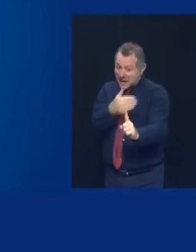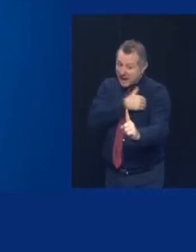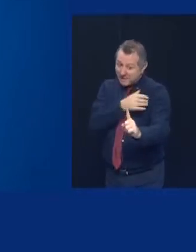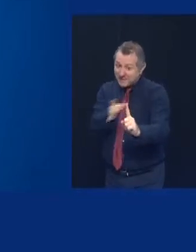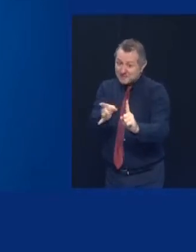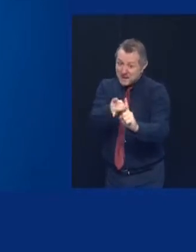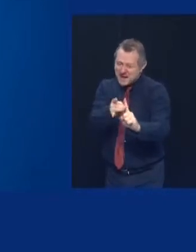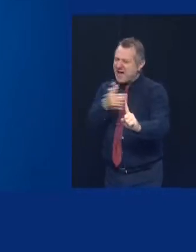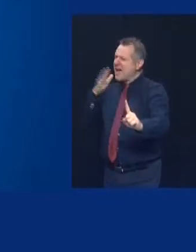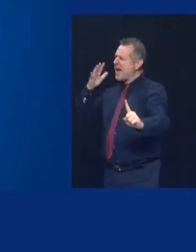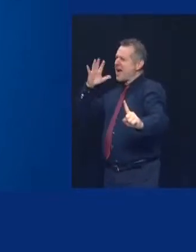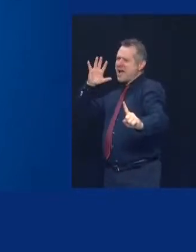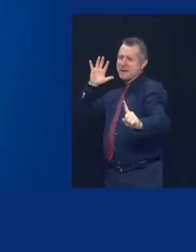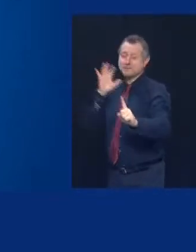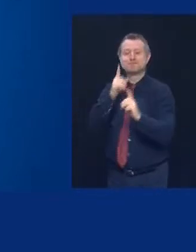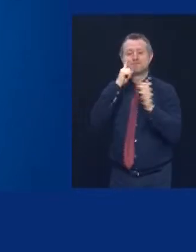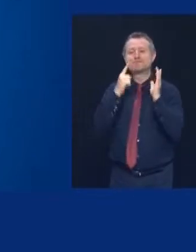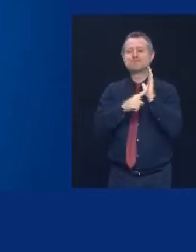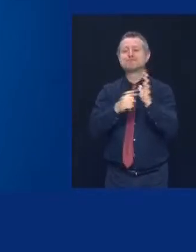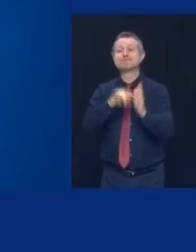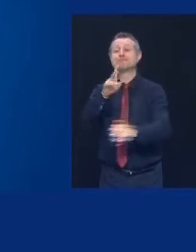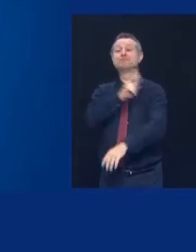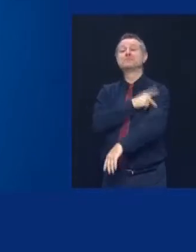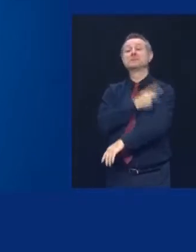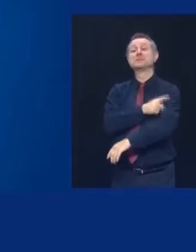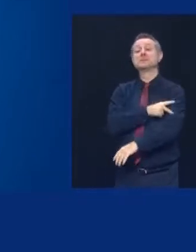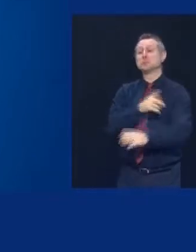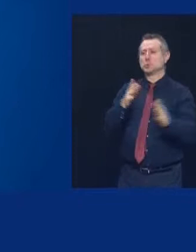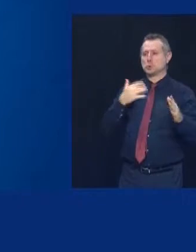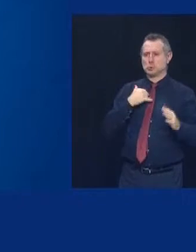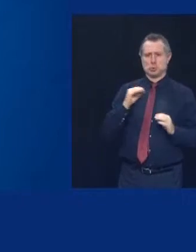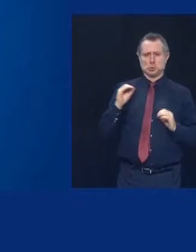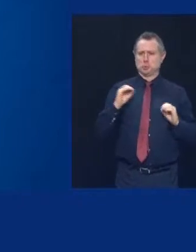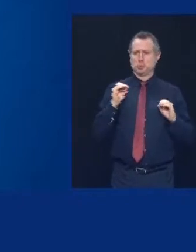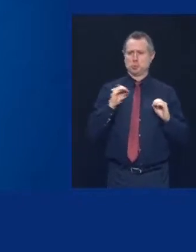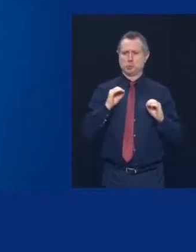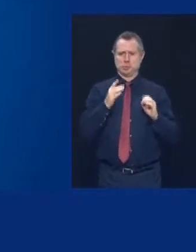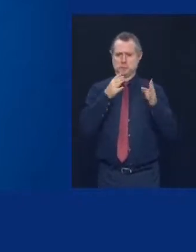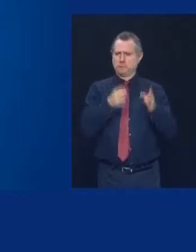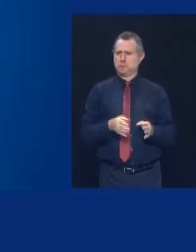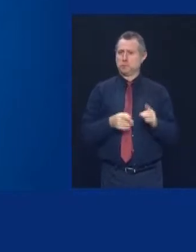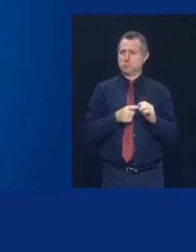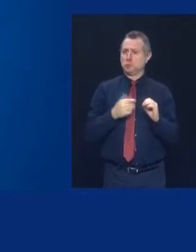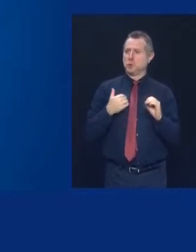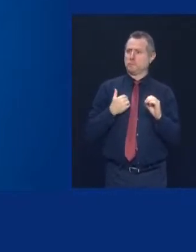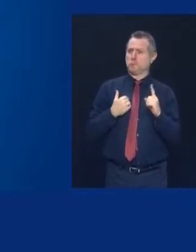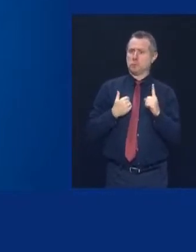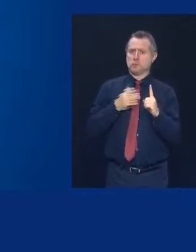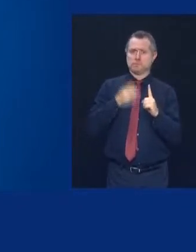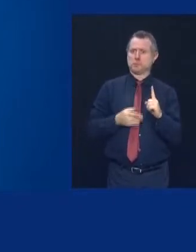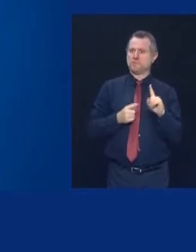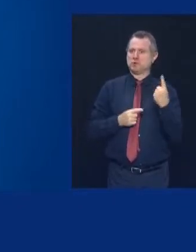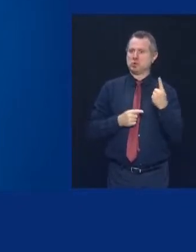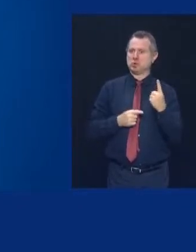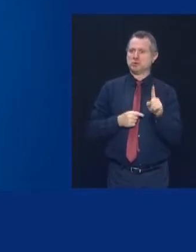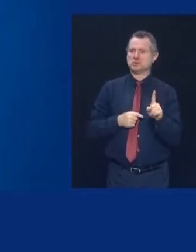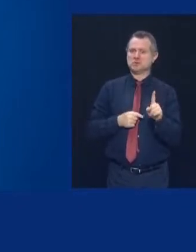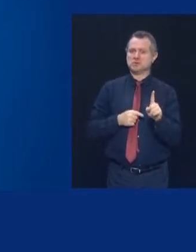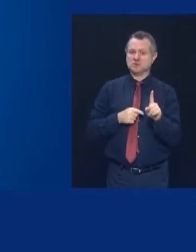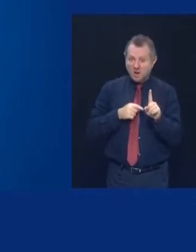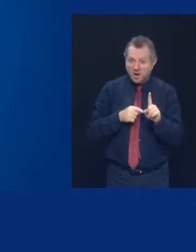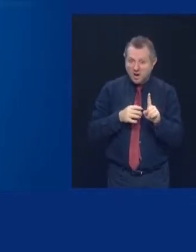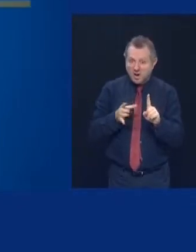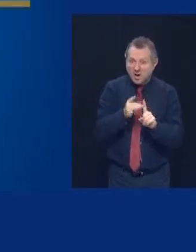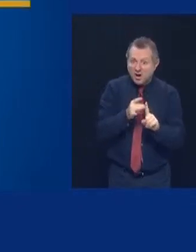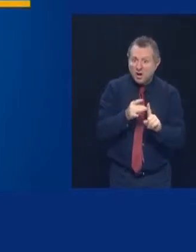Patient zero. Trace it back to where it starts. Find a small